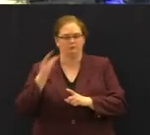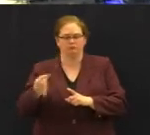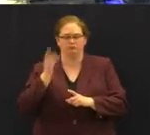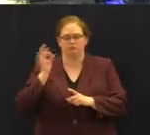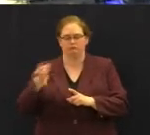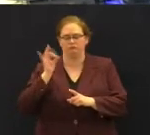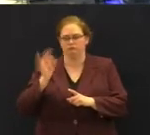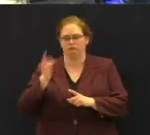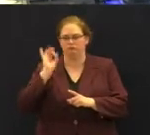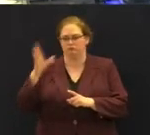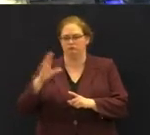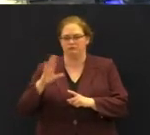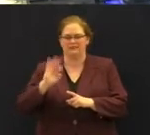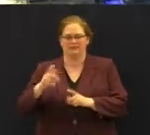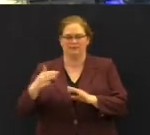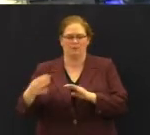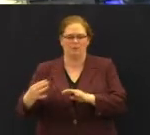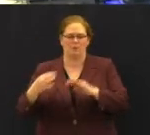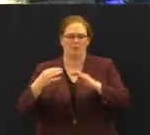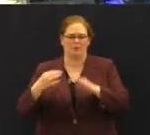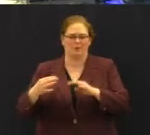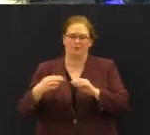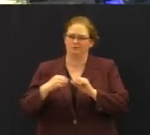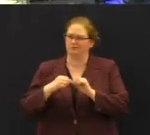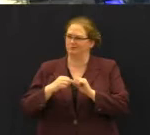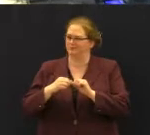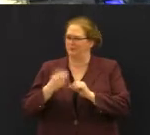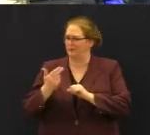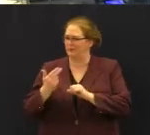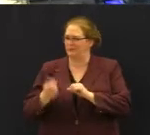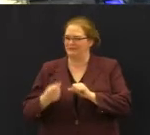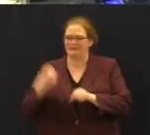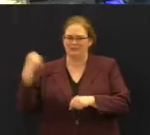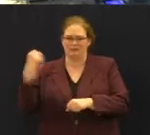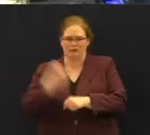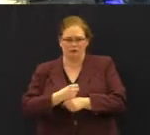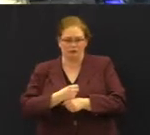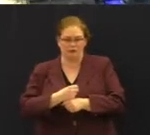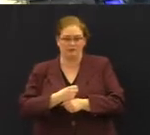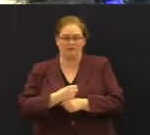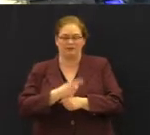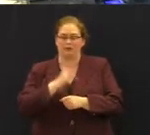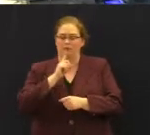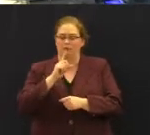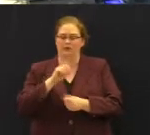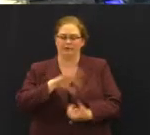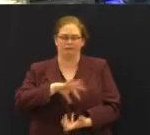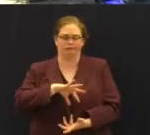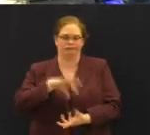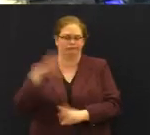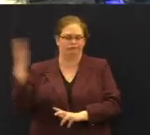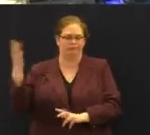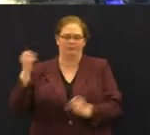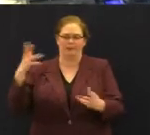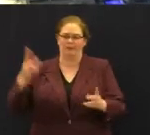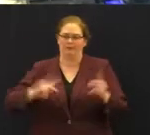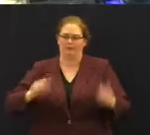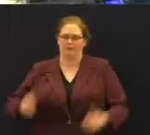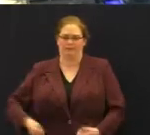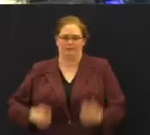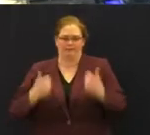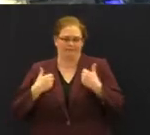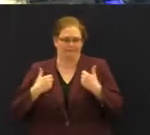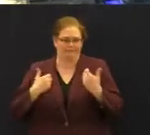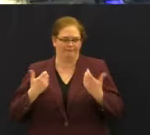horrific civil war for about 13 years that really disrupted the lives of many of the people